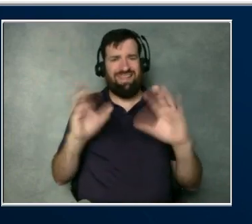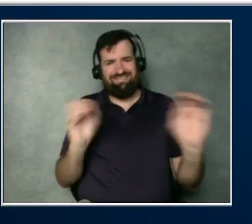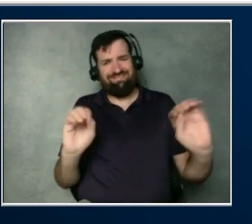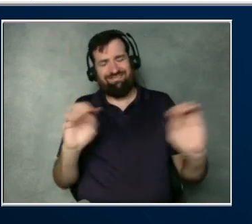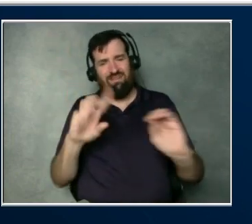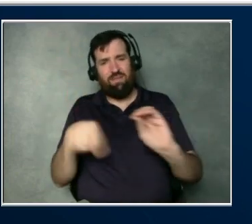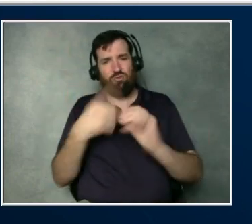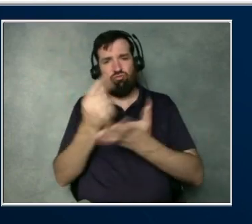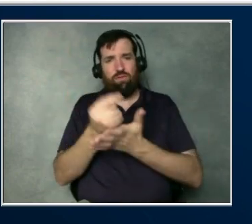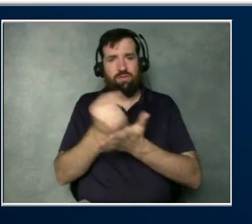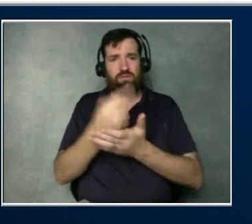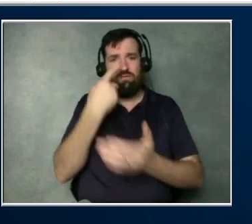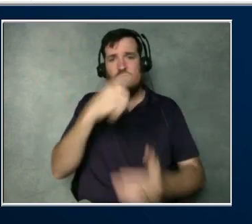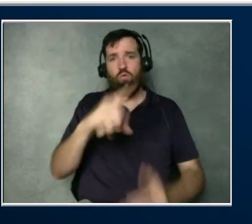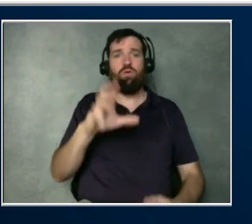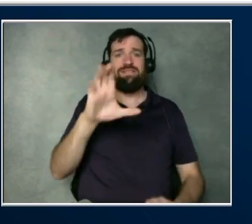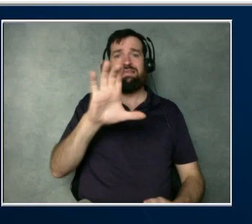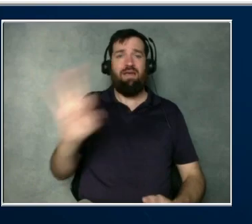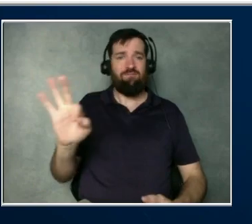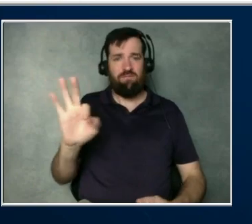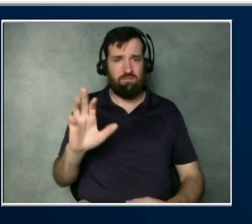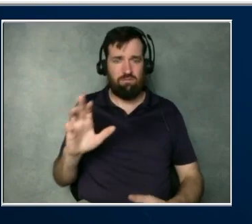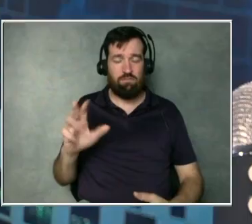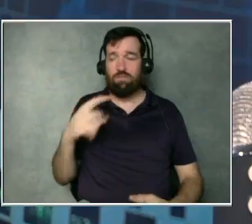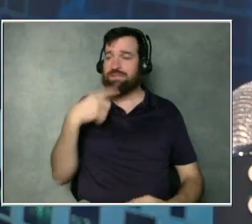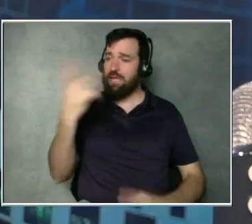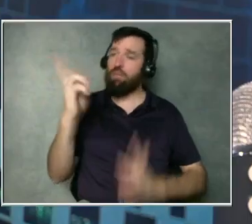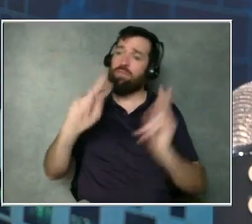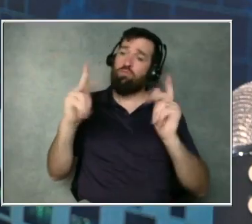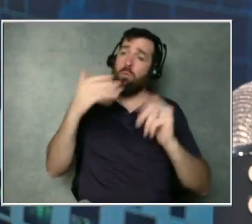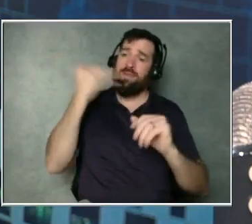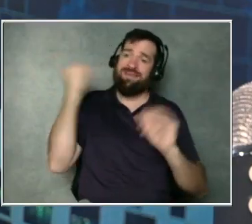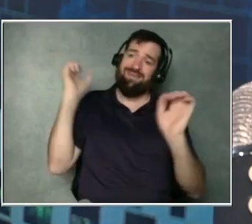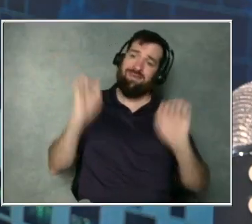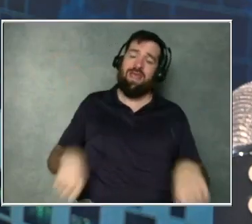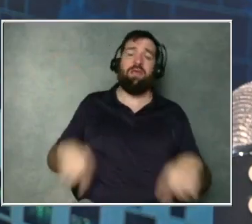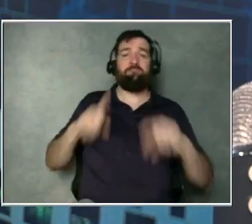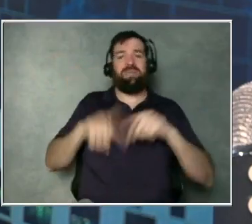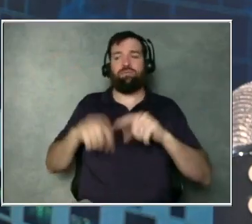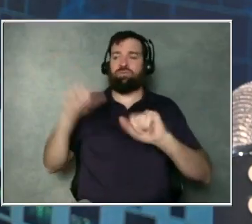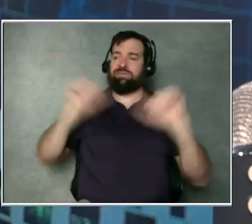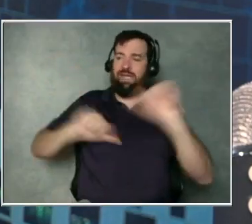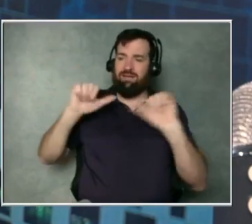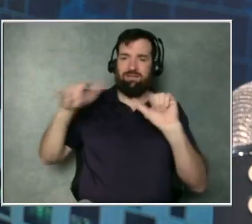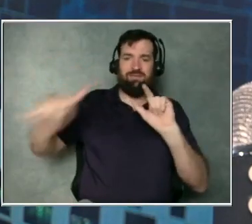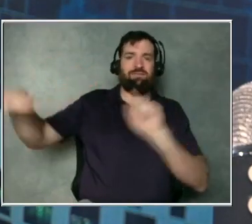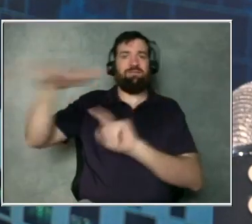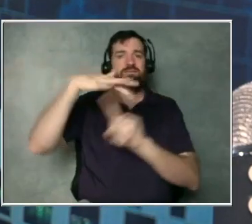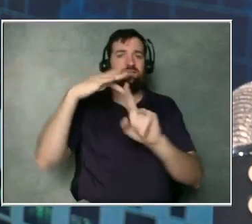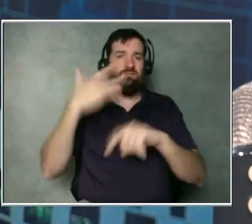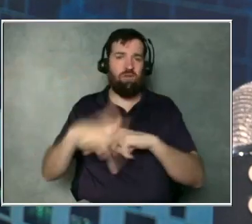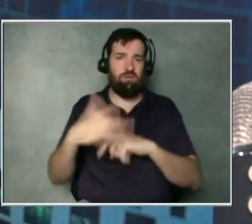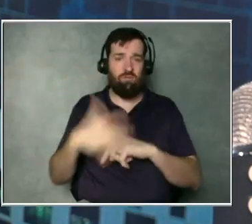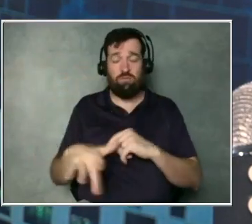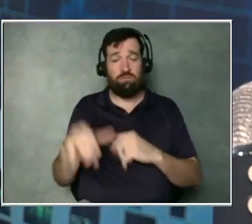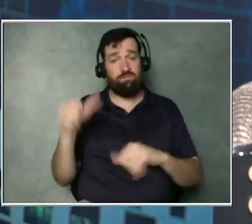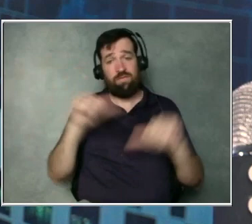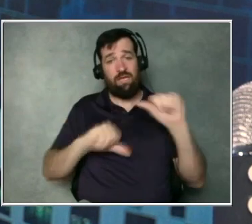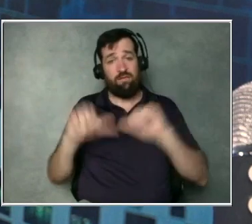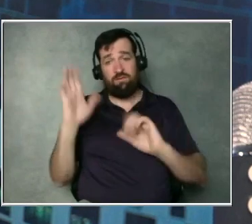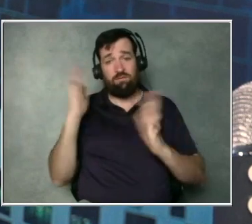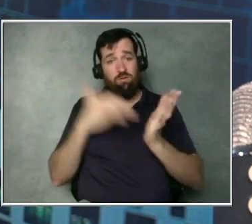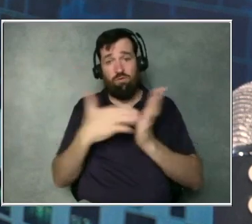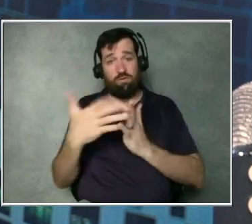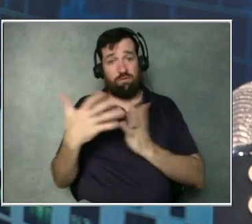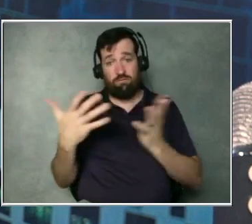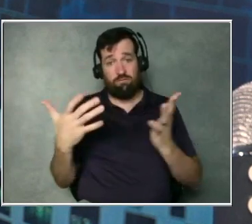for cystic fibrosis. I tell people the best I can based on the science that's out there. And the science is usually